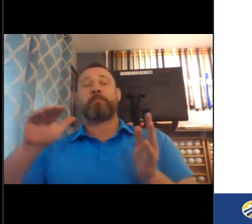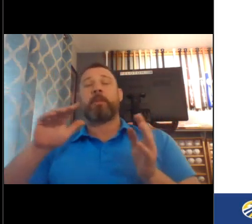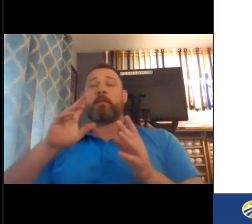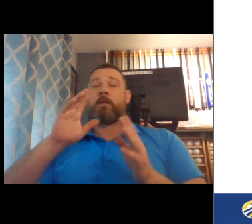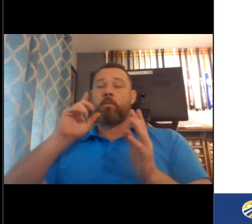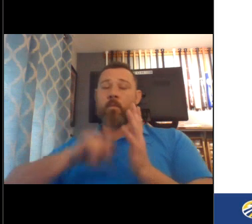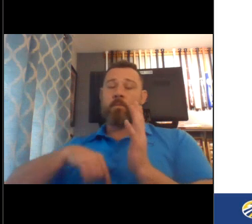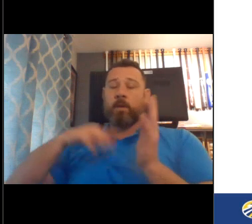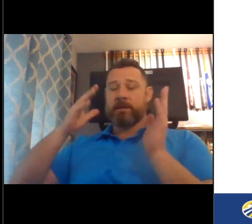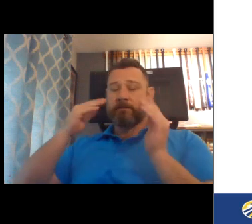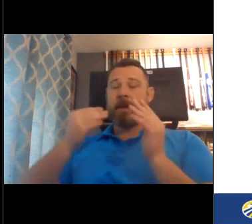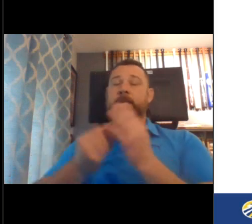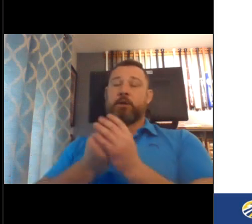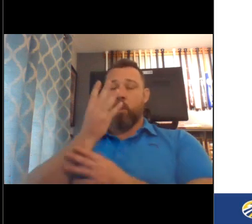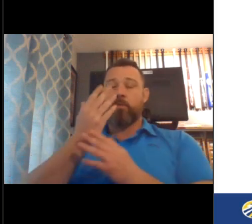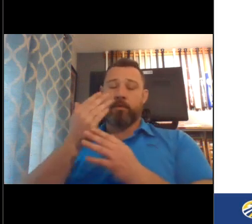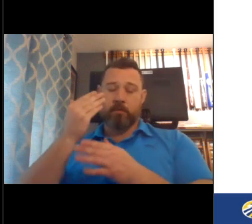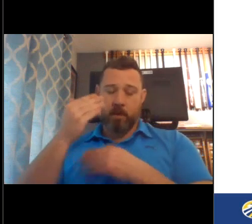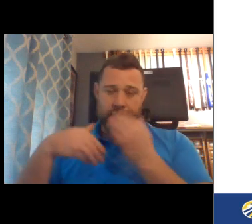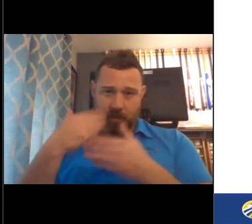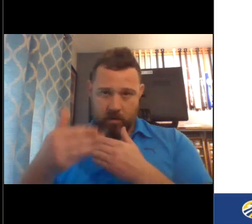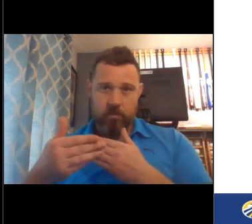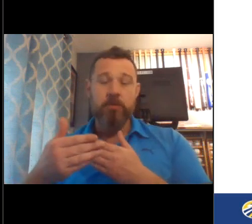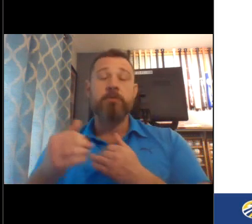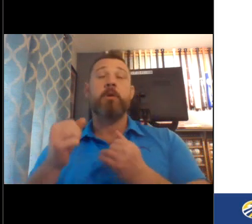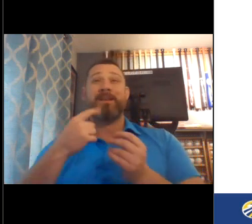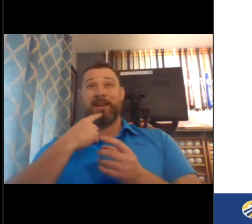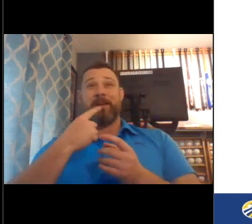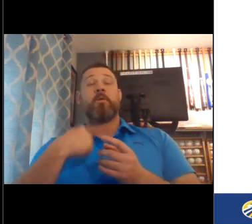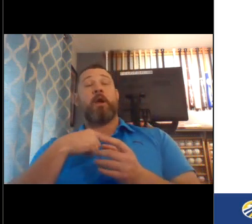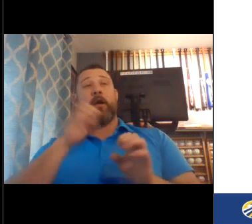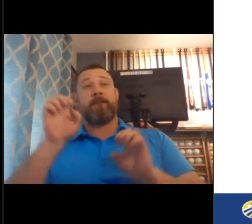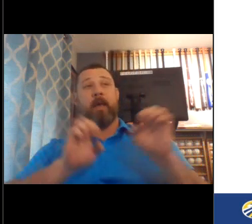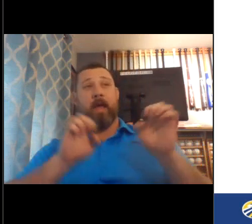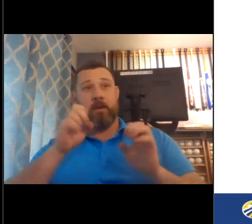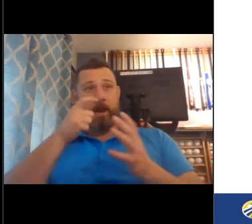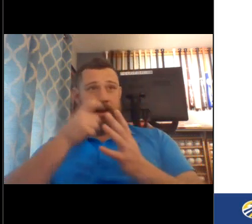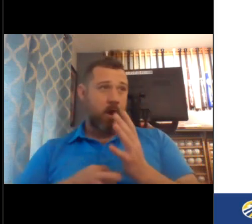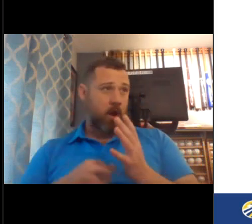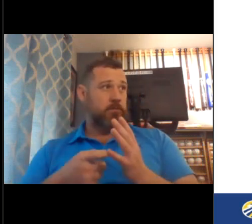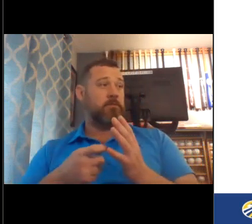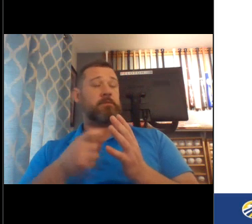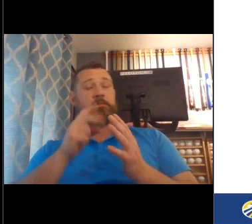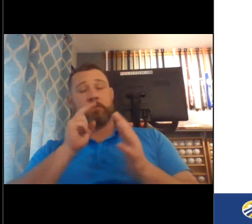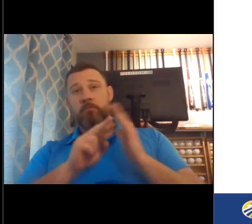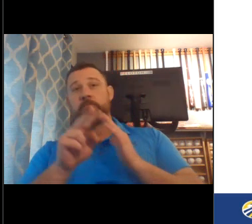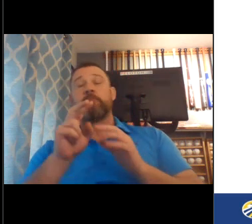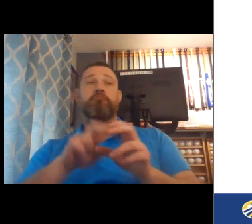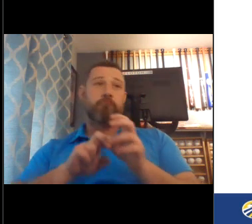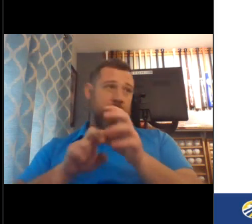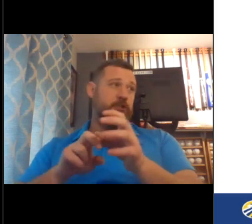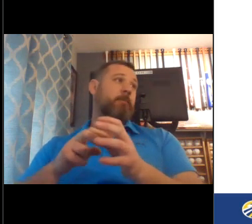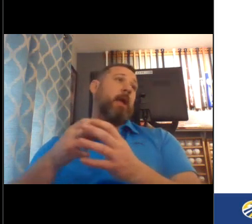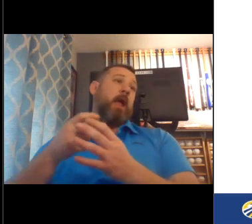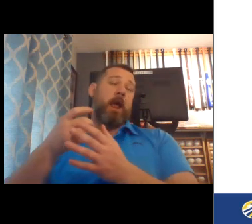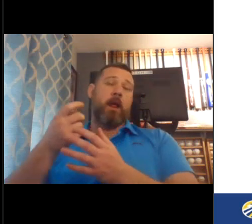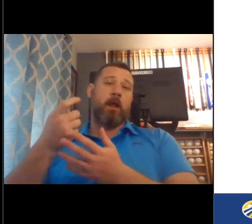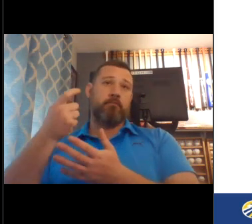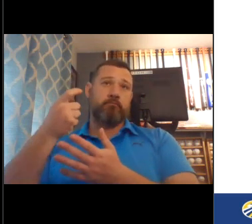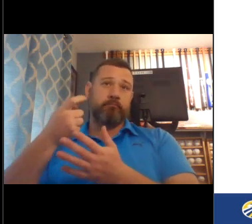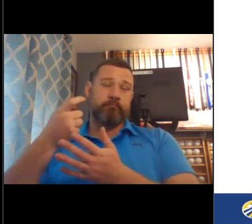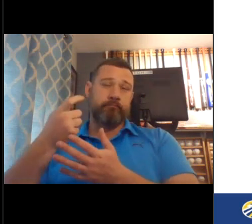in population growth going forward. So I say all that because we are evaluating cost, scope, schedule, and ridership and revenue. And so we're doing that now,